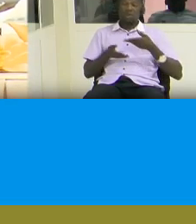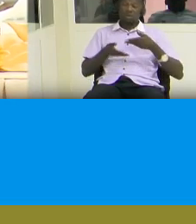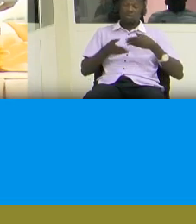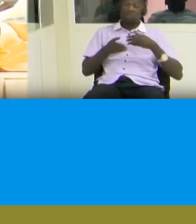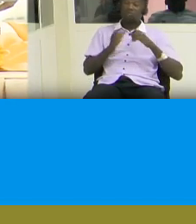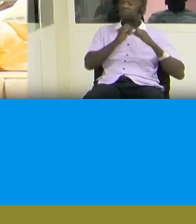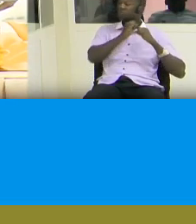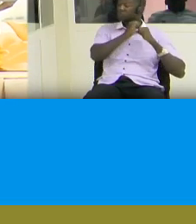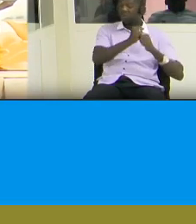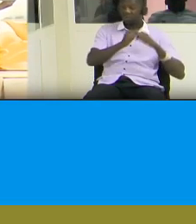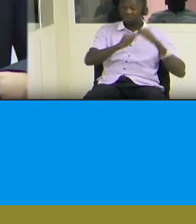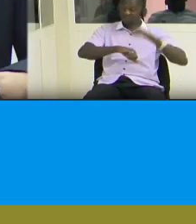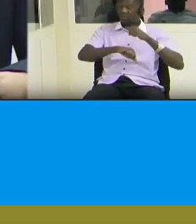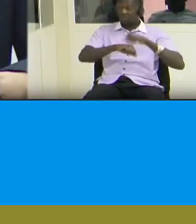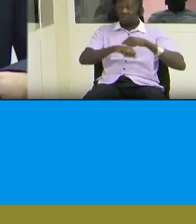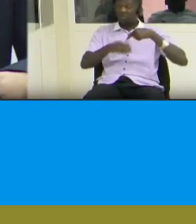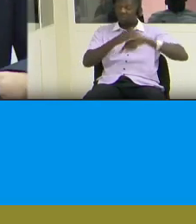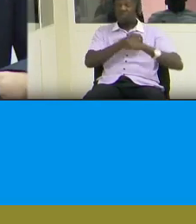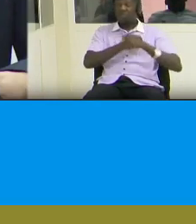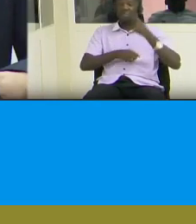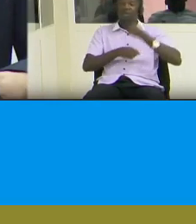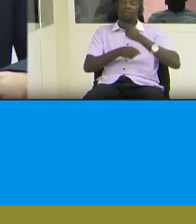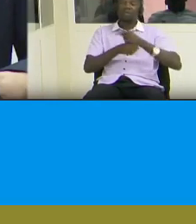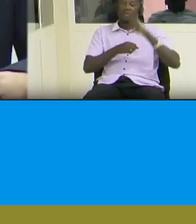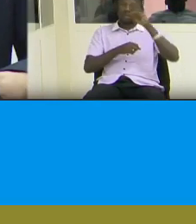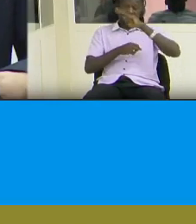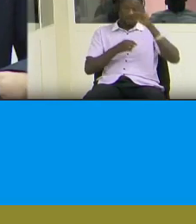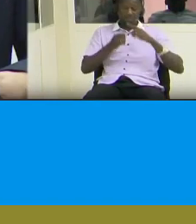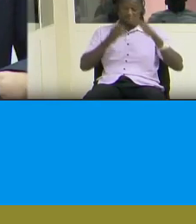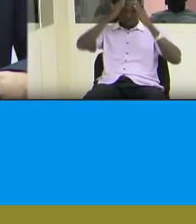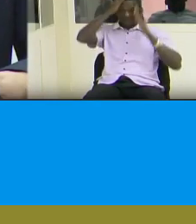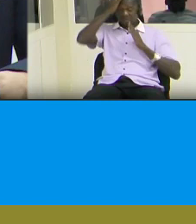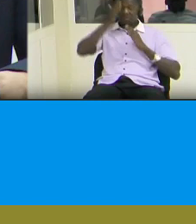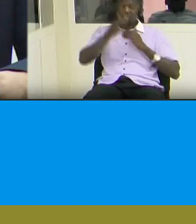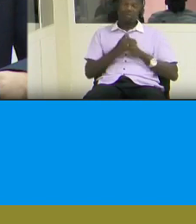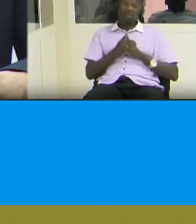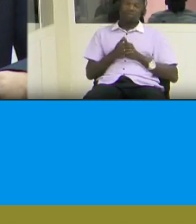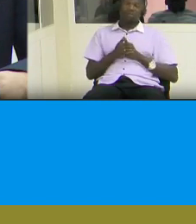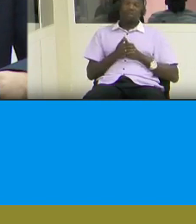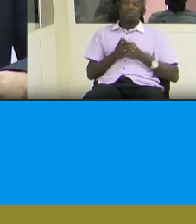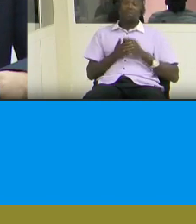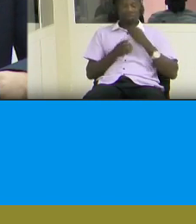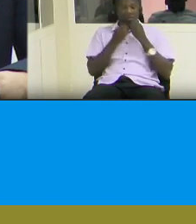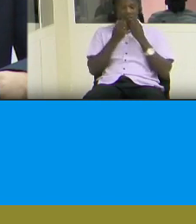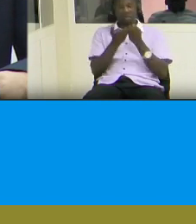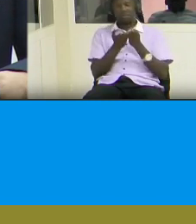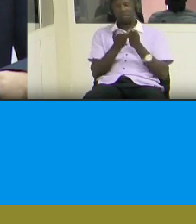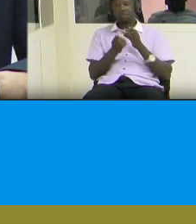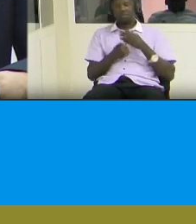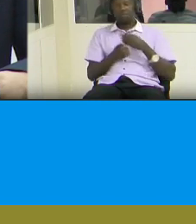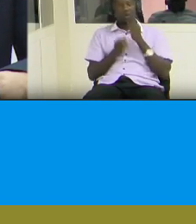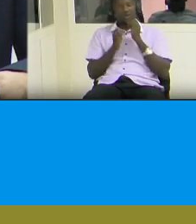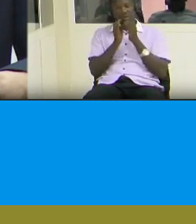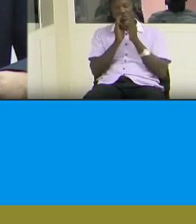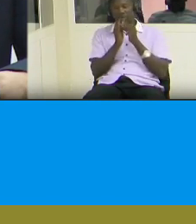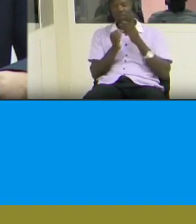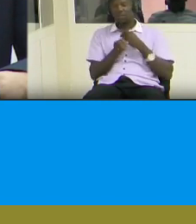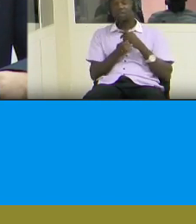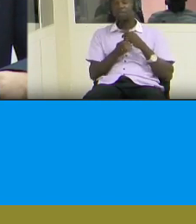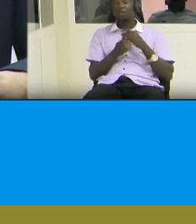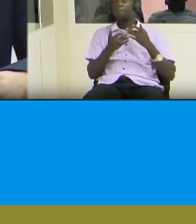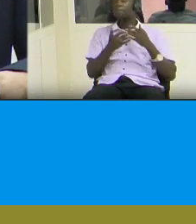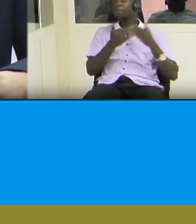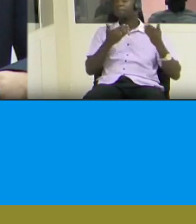I wouldn't express it like that because I would I would like to say that there are a lot of fine officers very